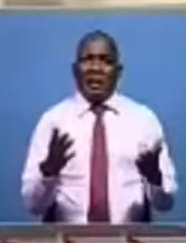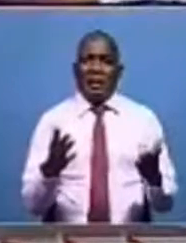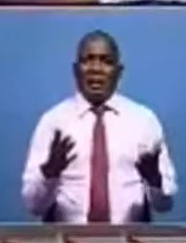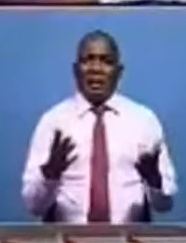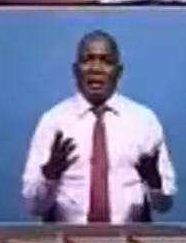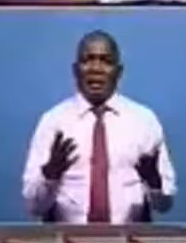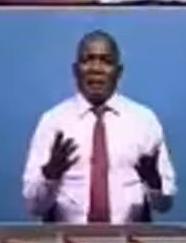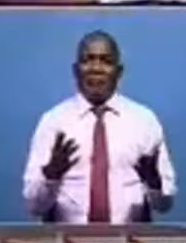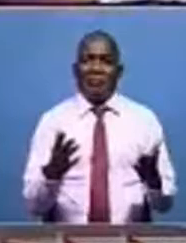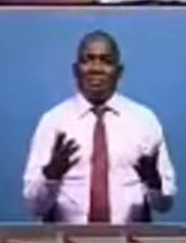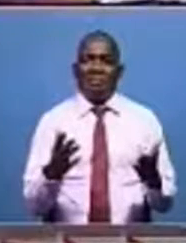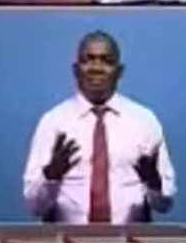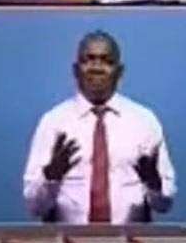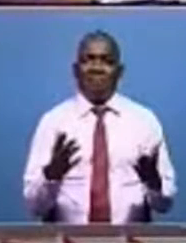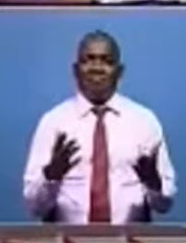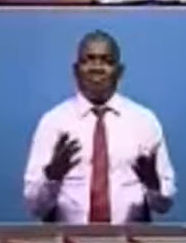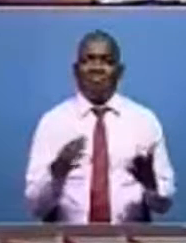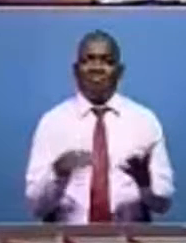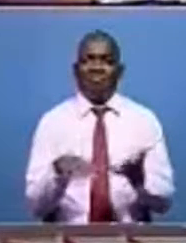Yes.